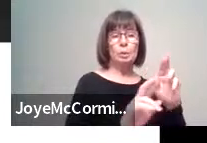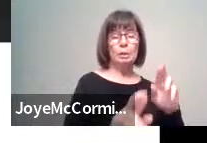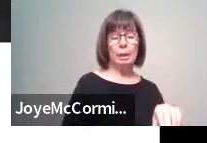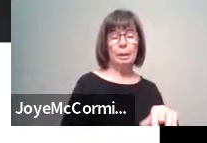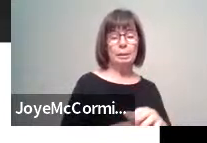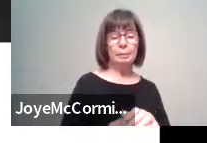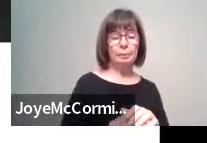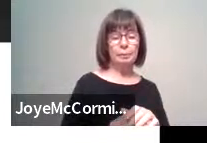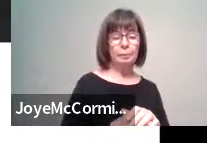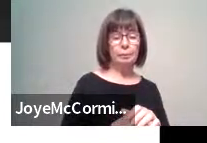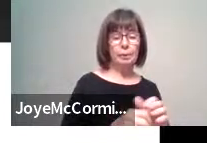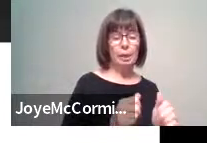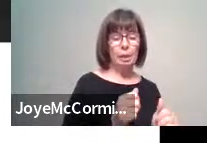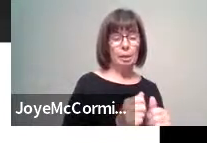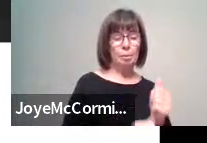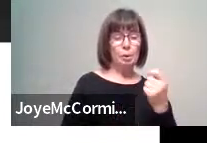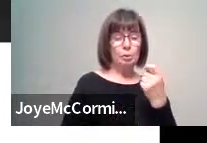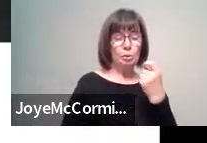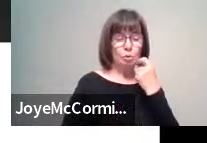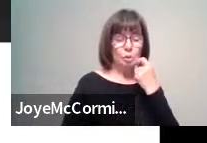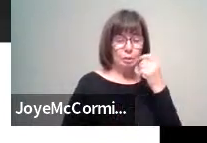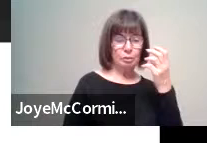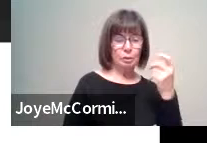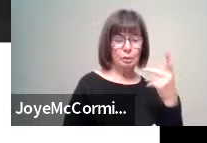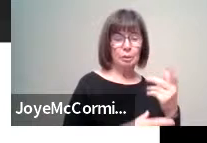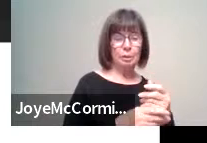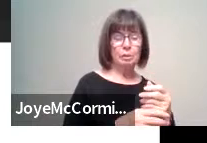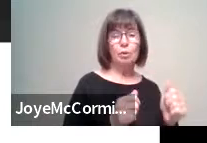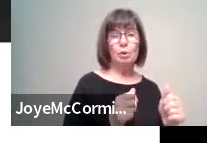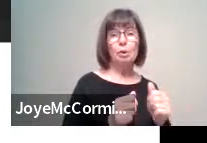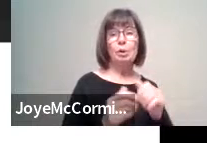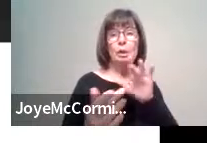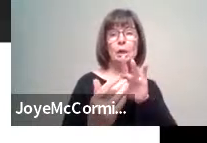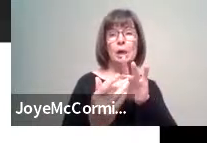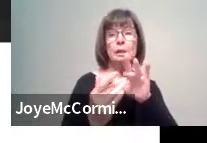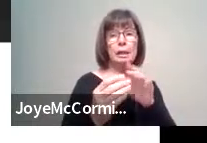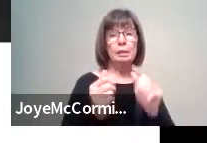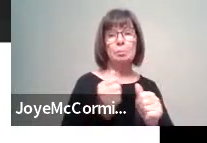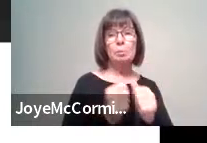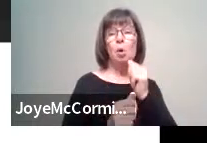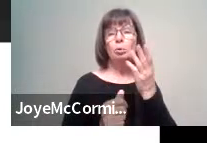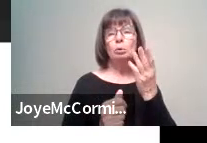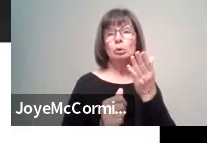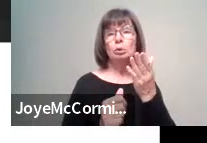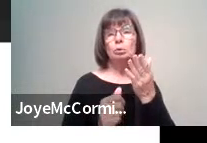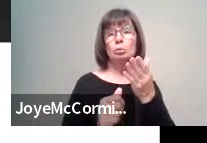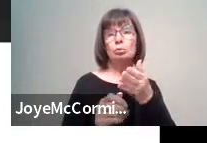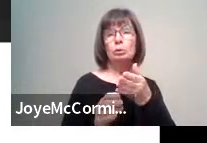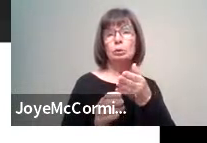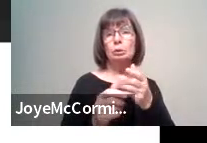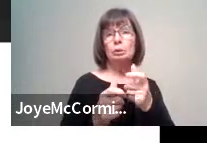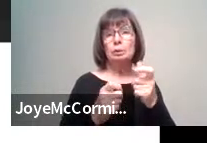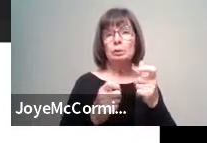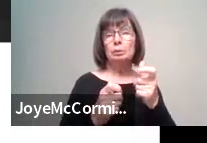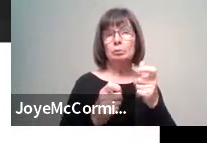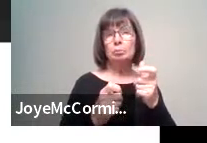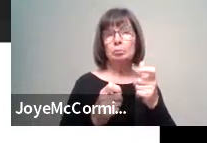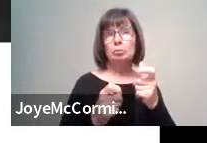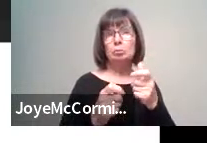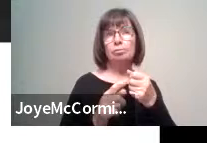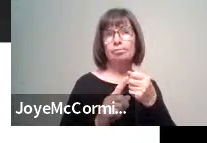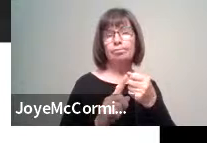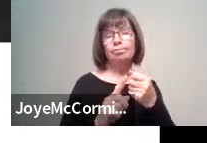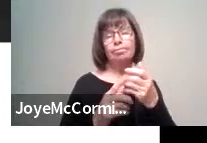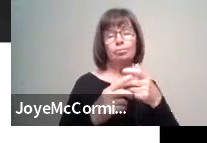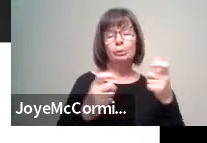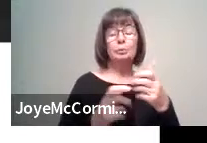The updated eligibility to reach most impacted communities, I will share that in the next slide. Regarding vaccination in